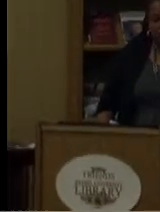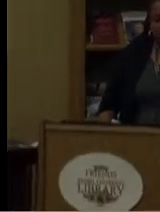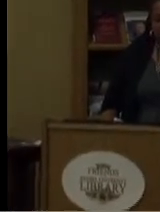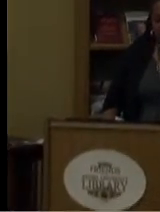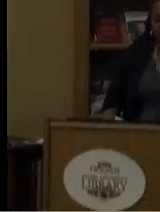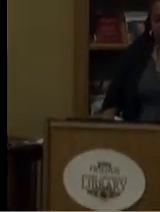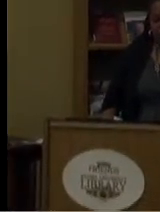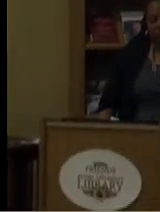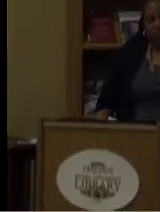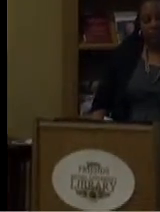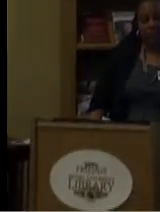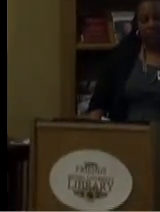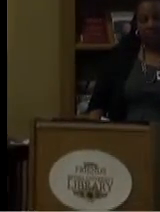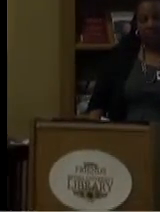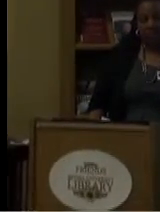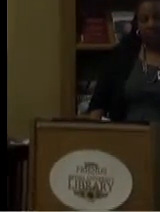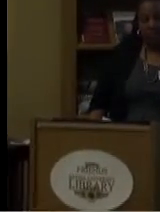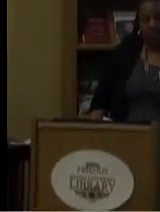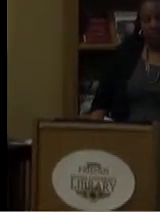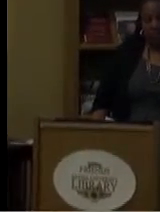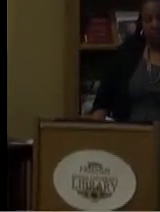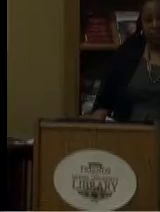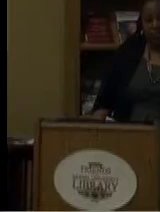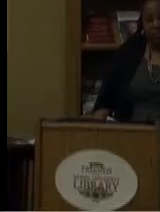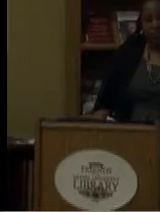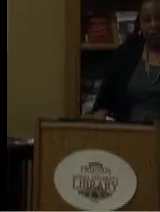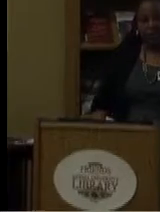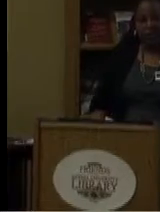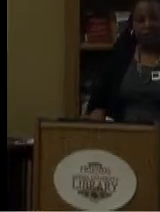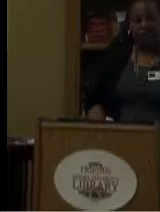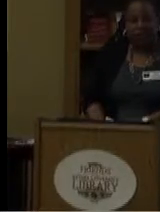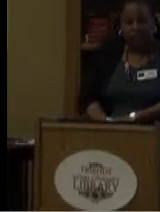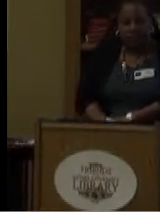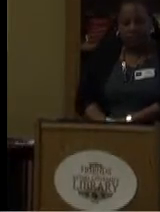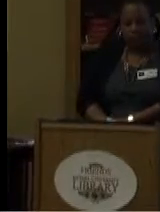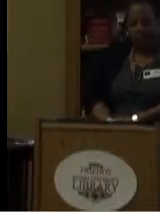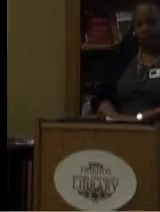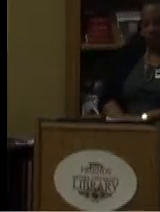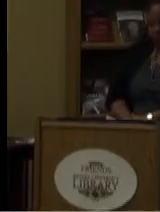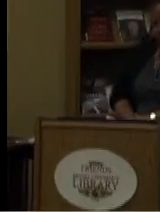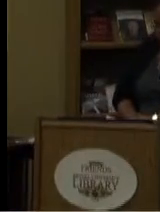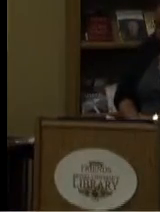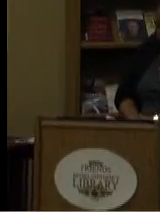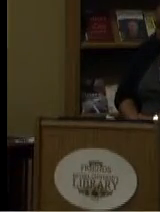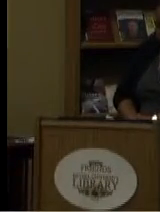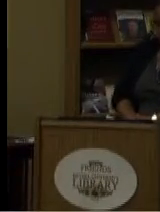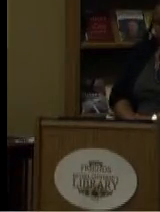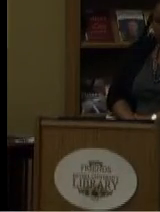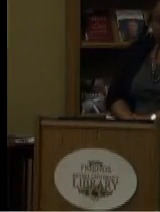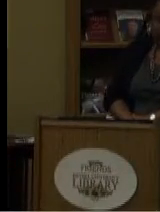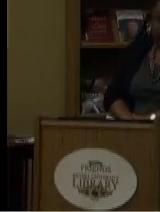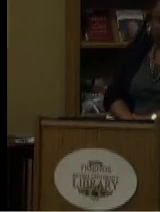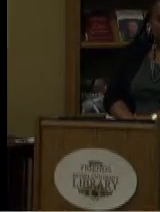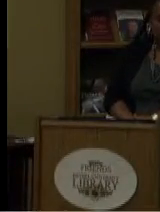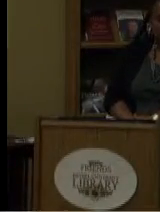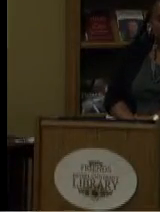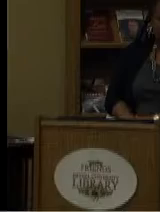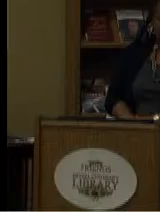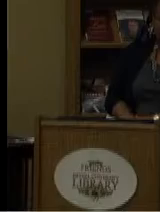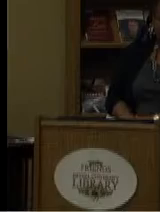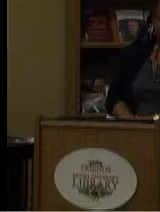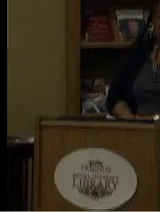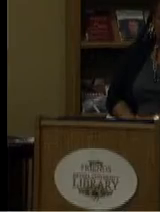Library is all about. It's a collaborative project between the friends of the BU Library, Faculty Development, and many other offices